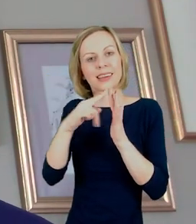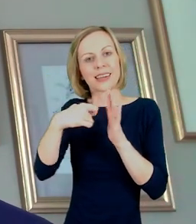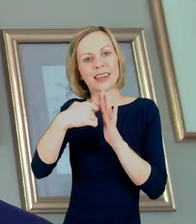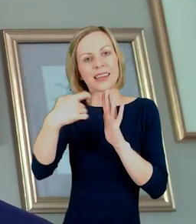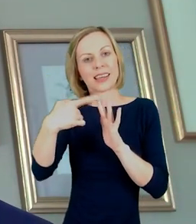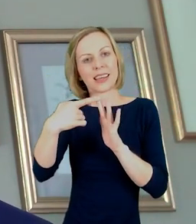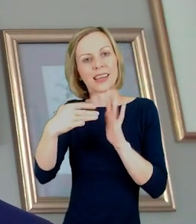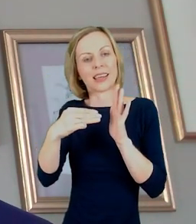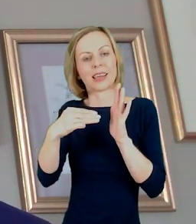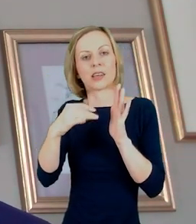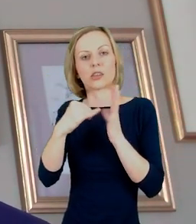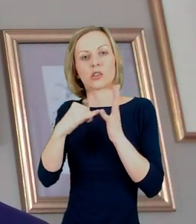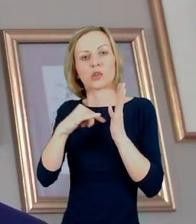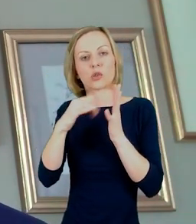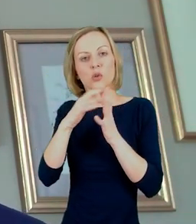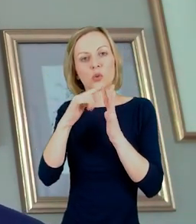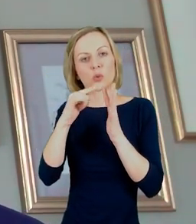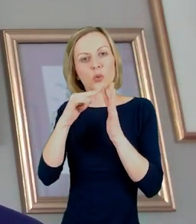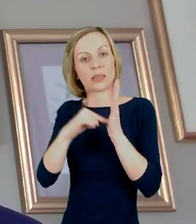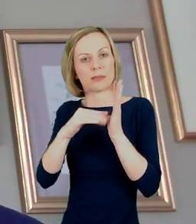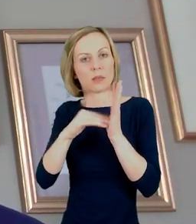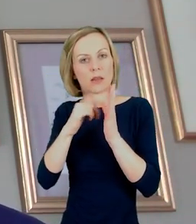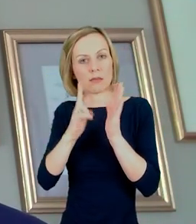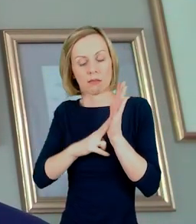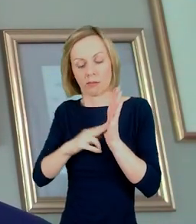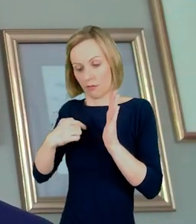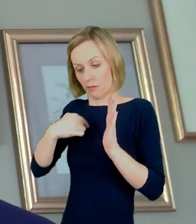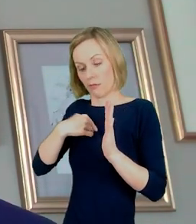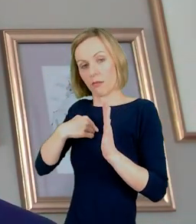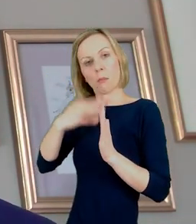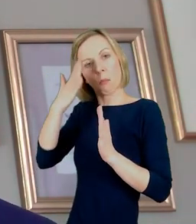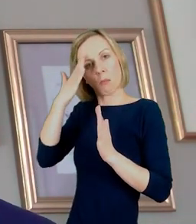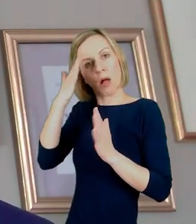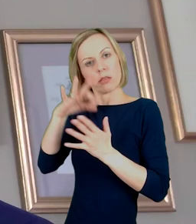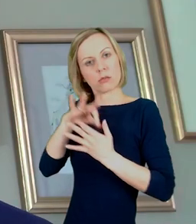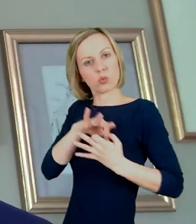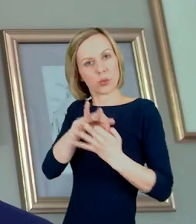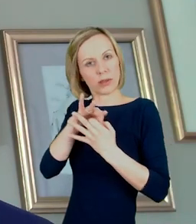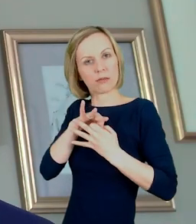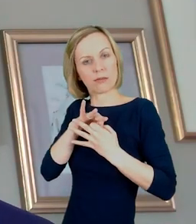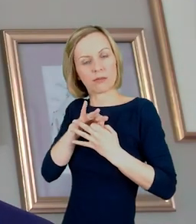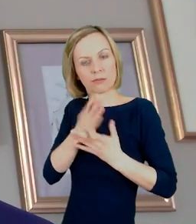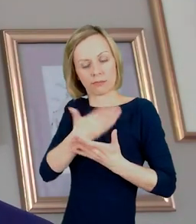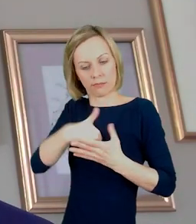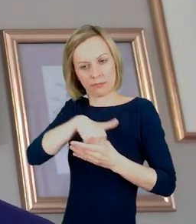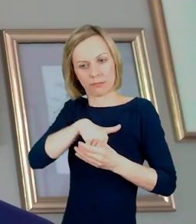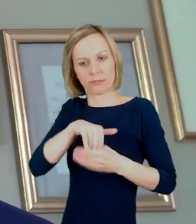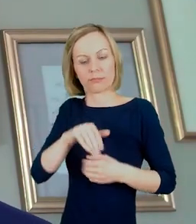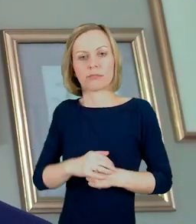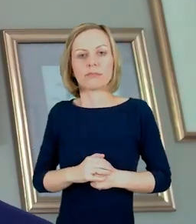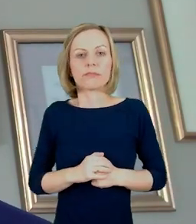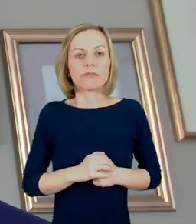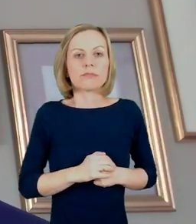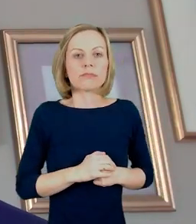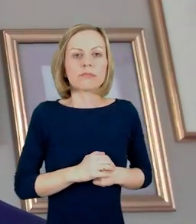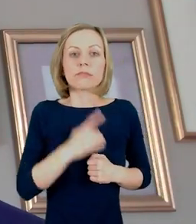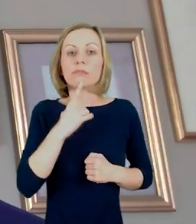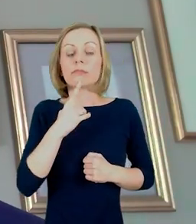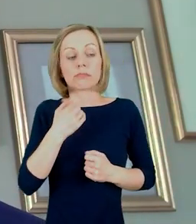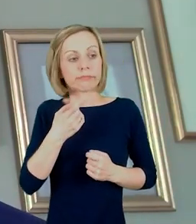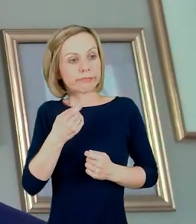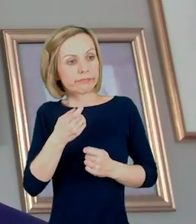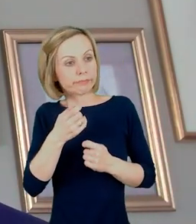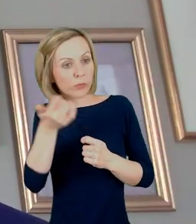and I am a member of the Mothers Union. I have spent the last 3 years raising awareness about modern slavery in